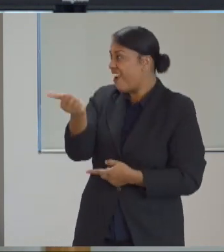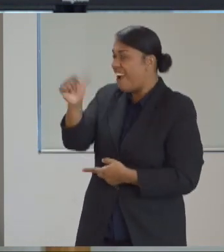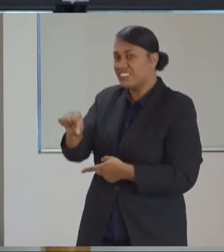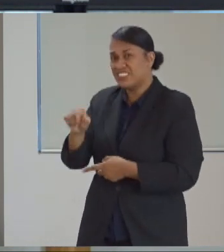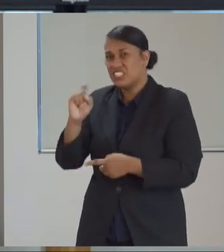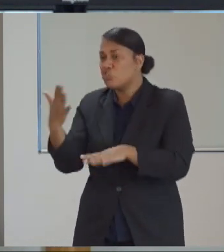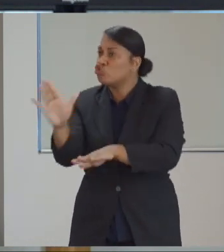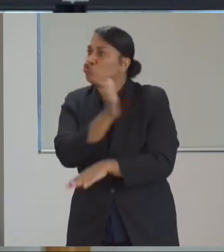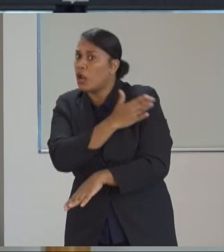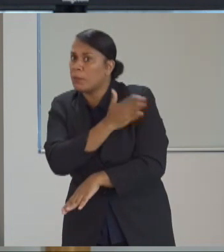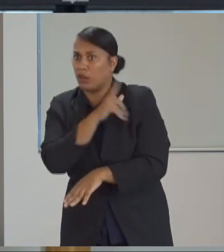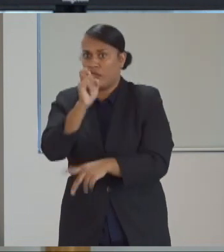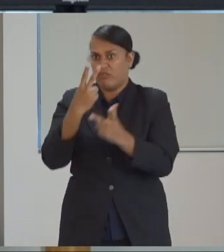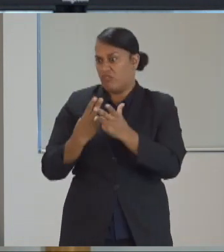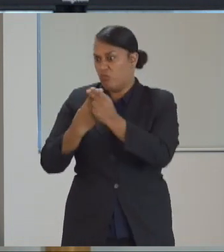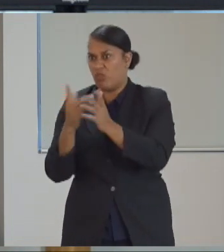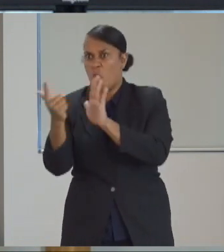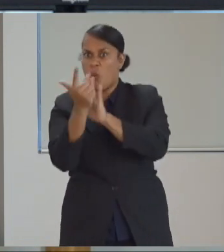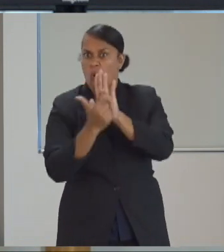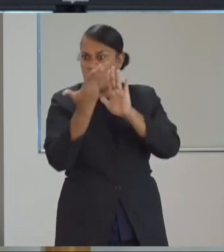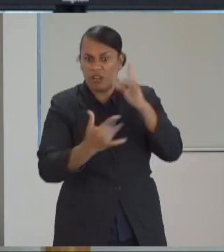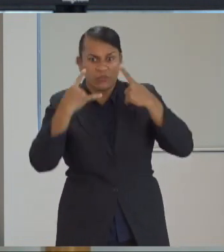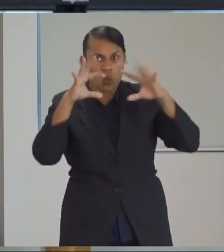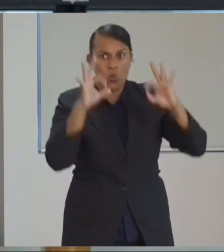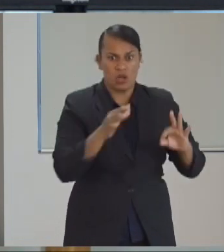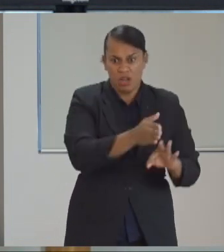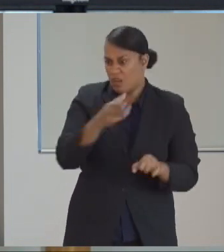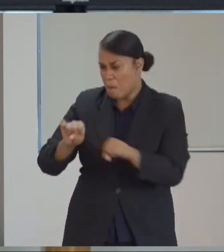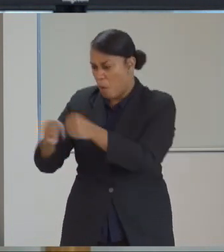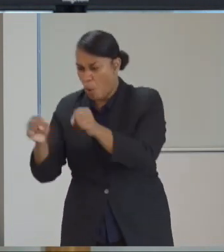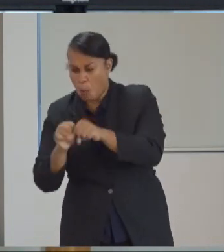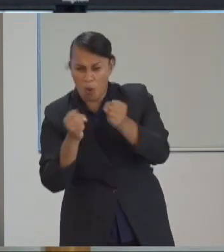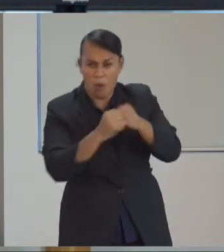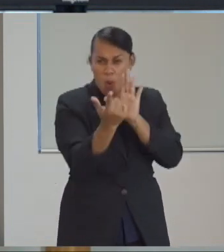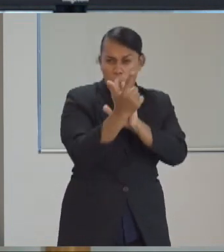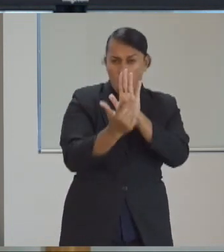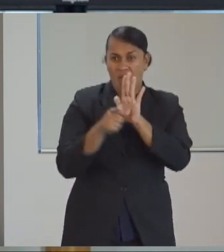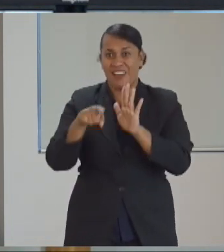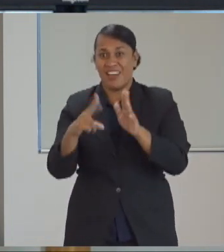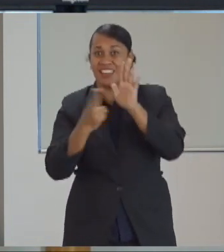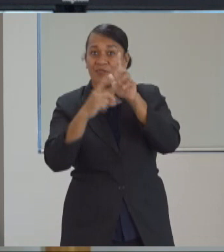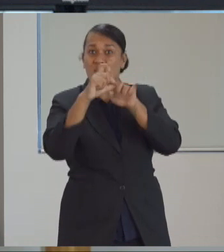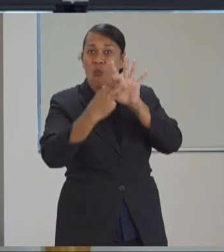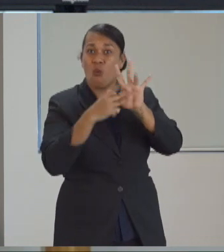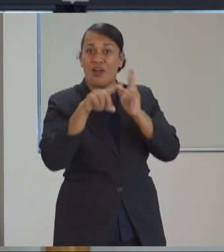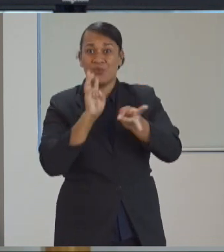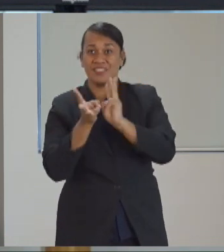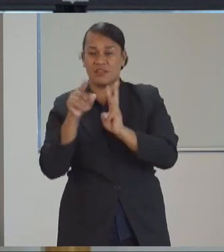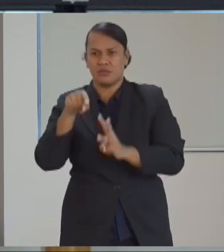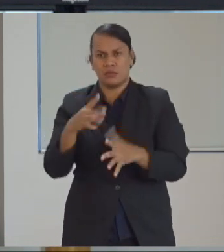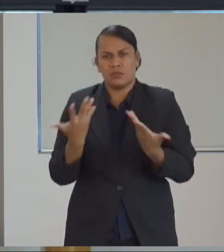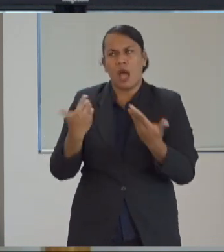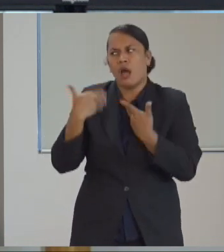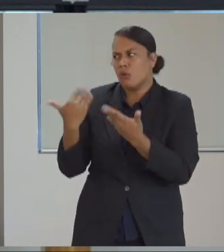arrests that you've made with curfew breaches and things like that? Does the NDMO Act now give you certain powers with